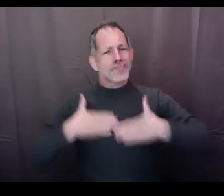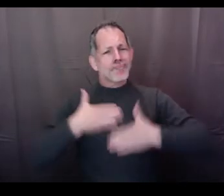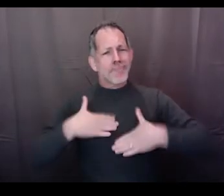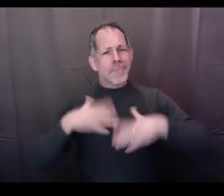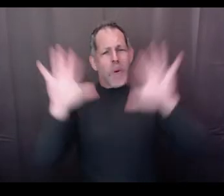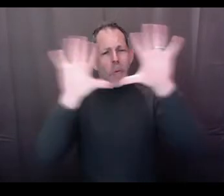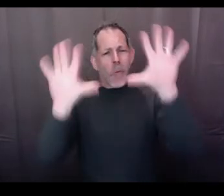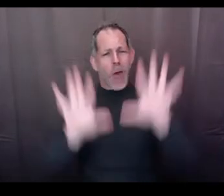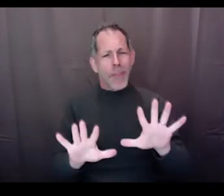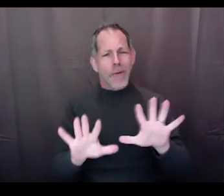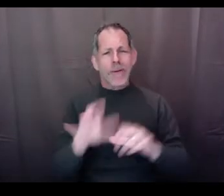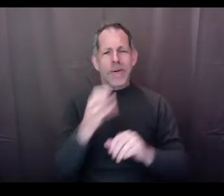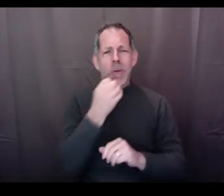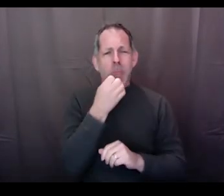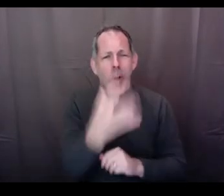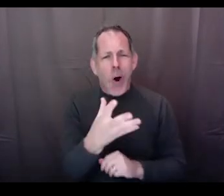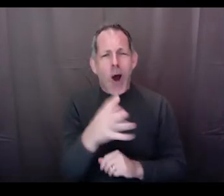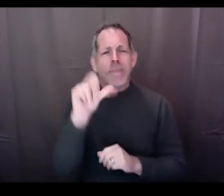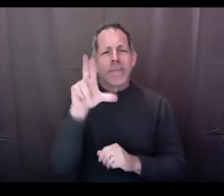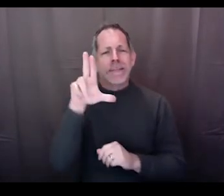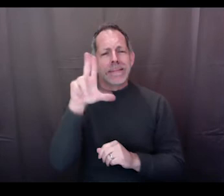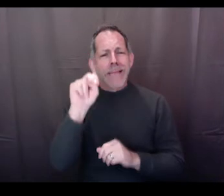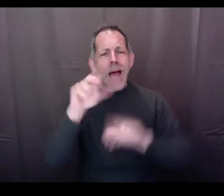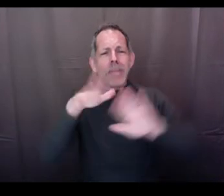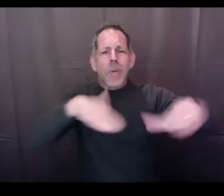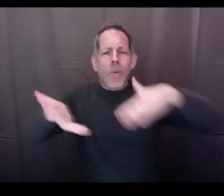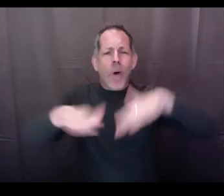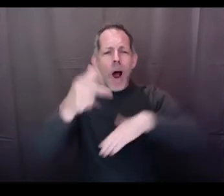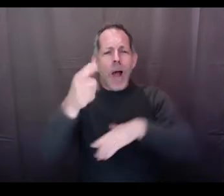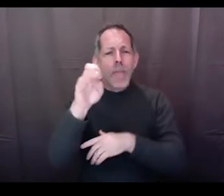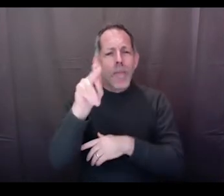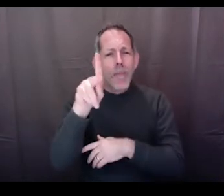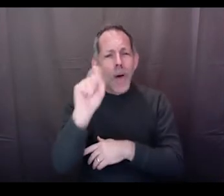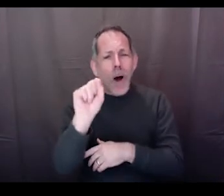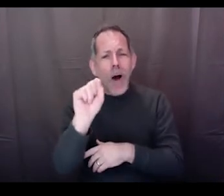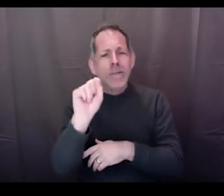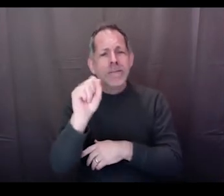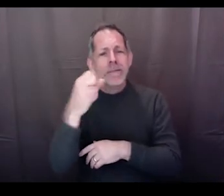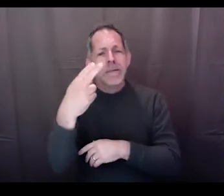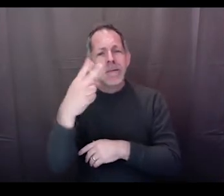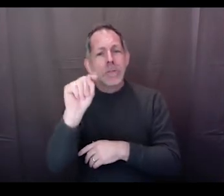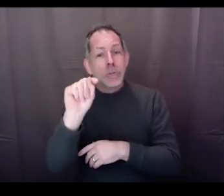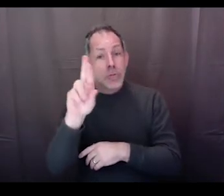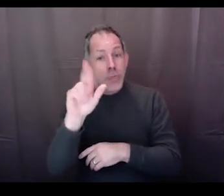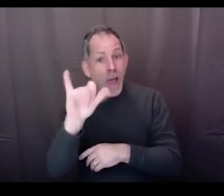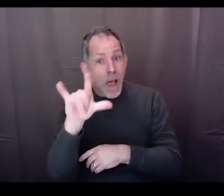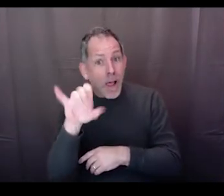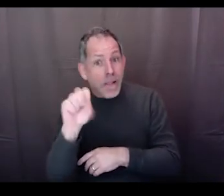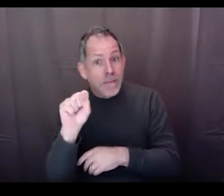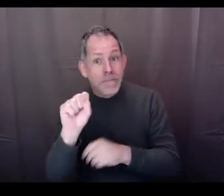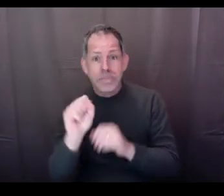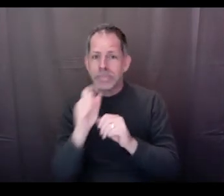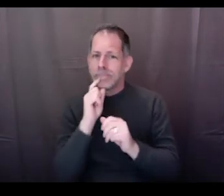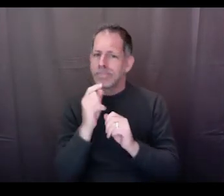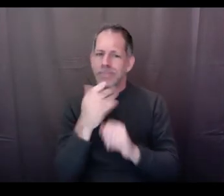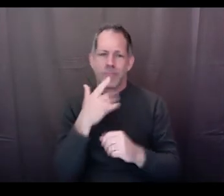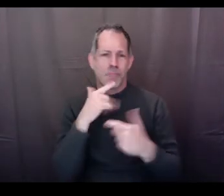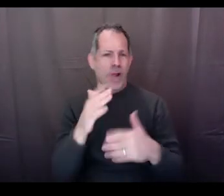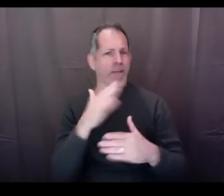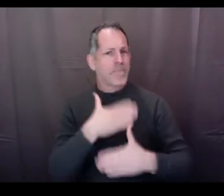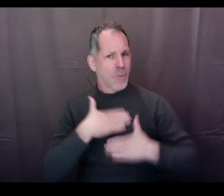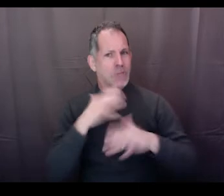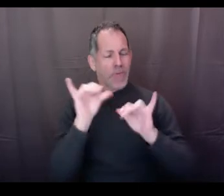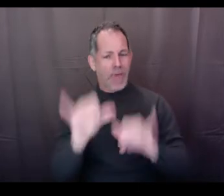weather we've been having. So I just wanted to say thank you, but I will be here for questions at the end of the session. So I'll just turn it over to Dr. Spitters.